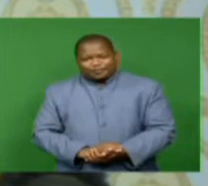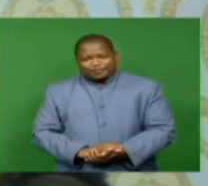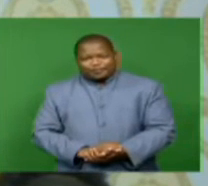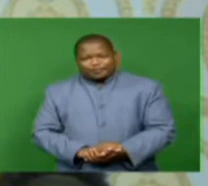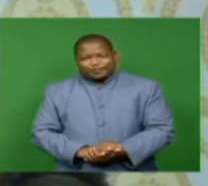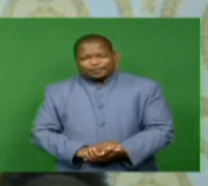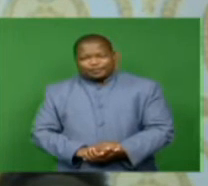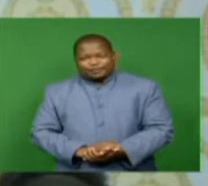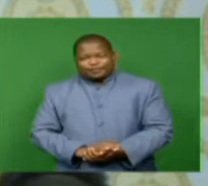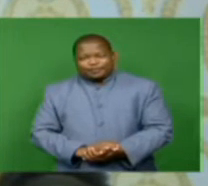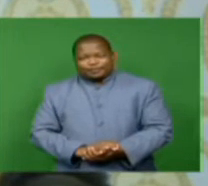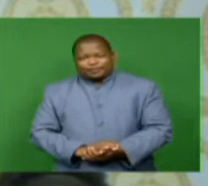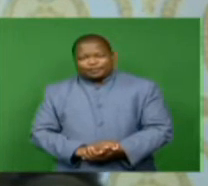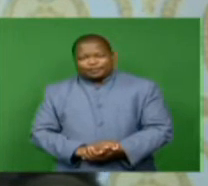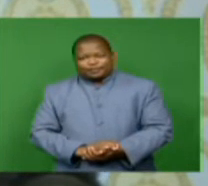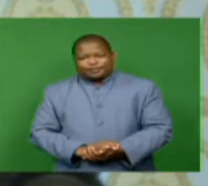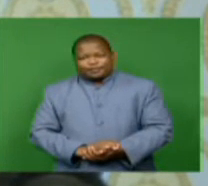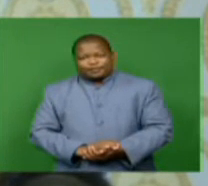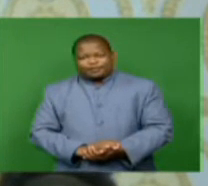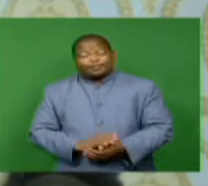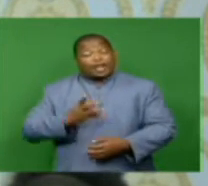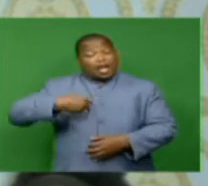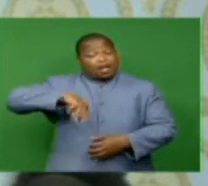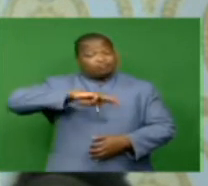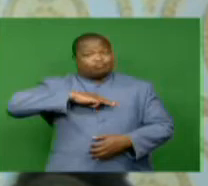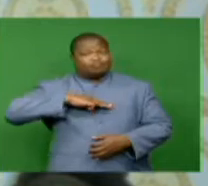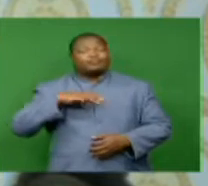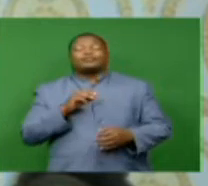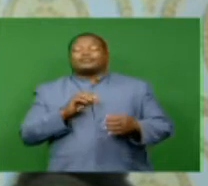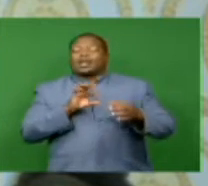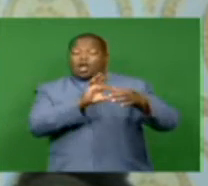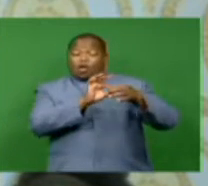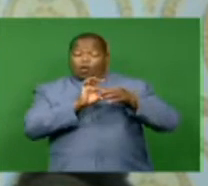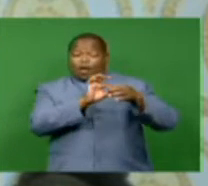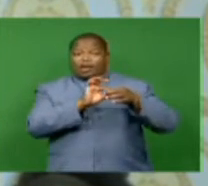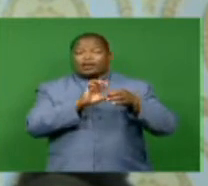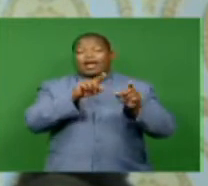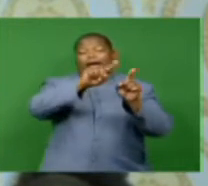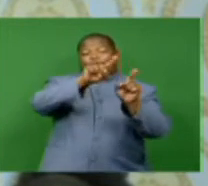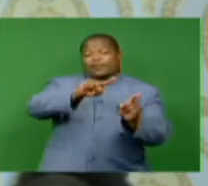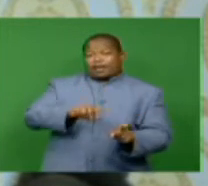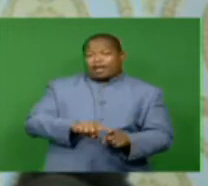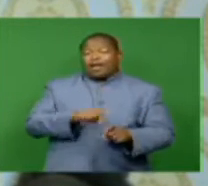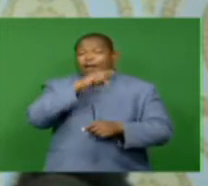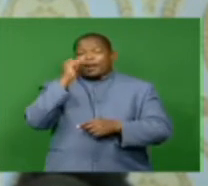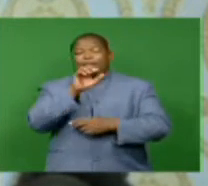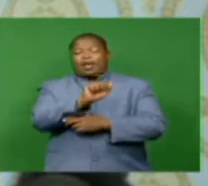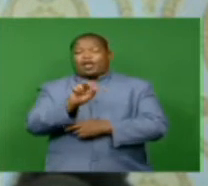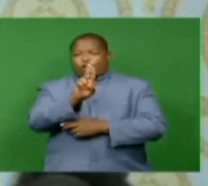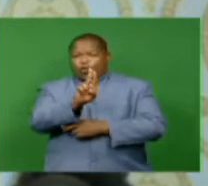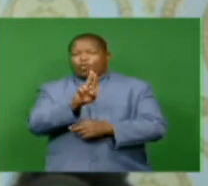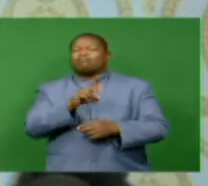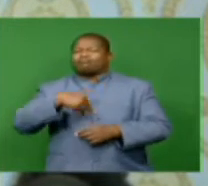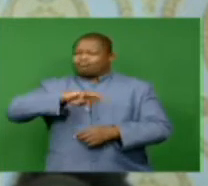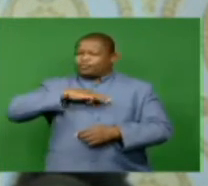As a member of the African Union, we consider ourselves privileged to have been selected to host